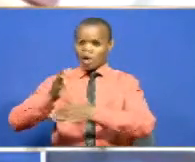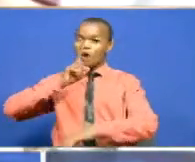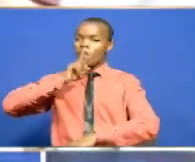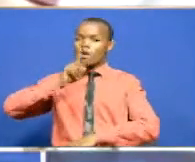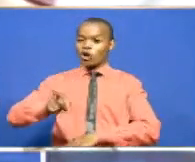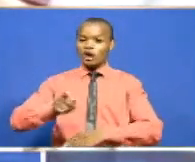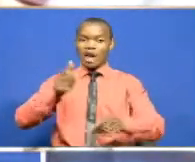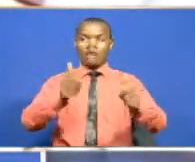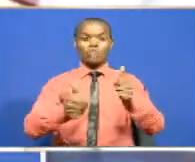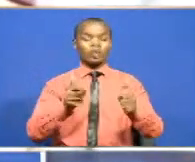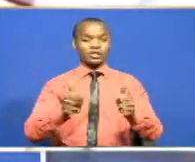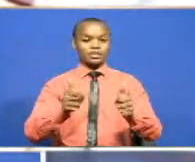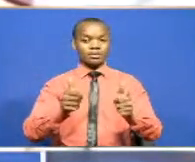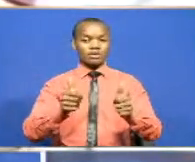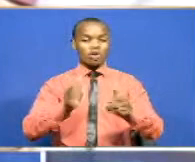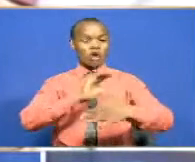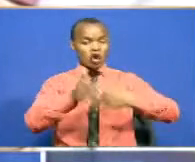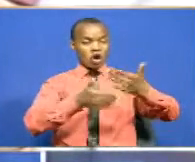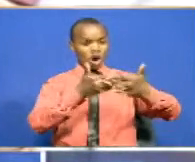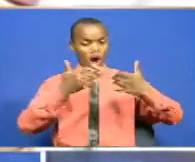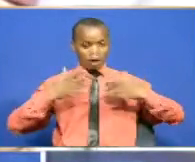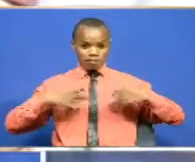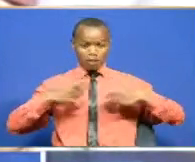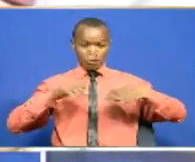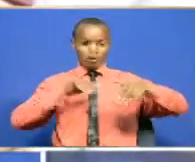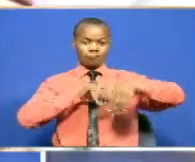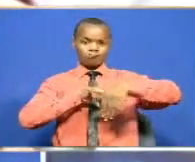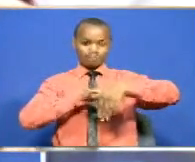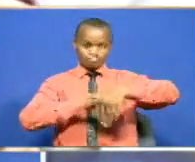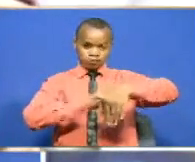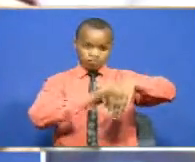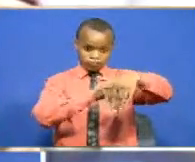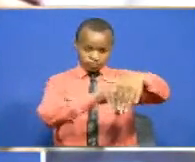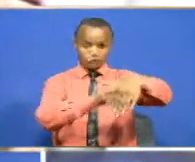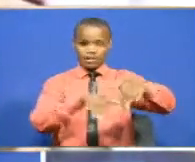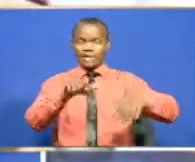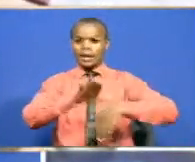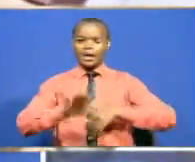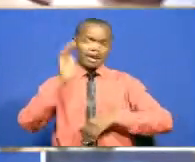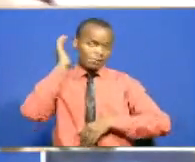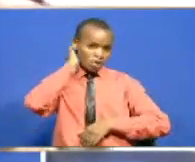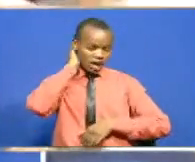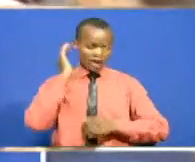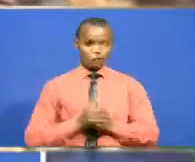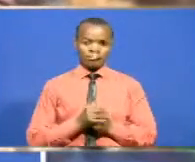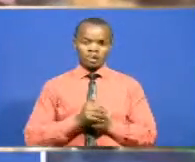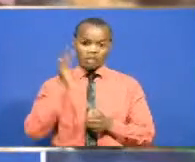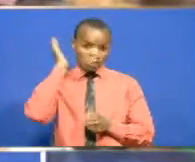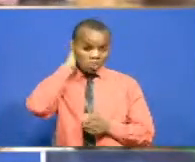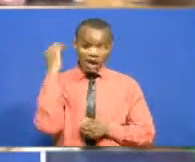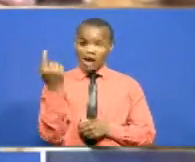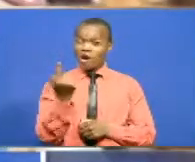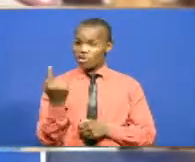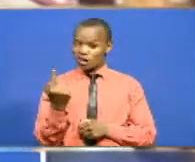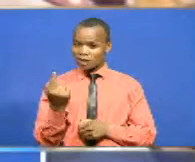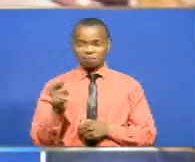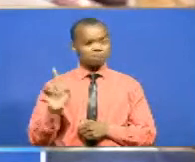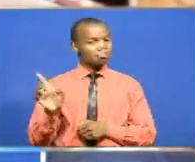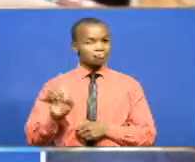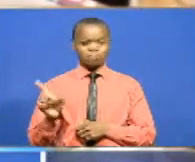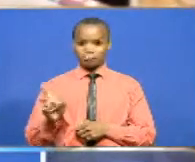COVID-19. Kila mtu amezifuata kwa hii tauni ya Muranga, na sio Muranga tu pekee, hata vitongoji